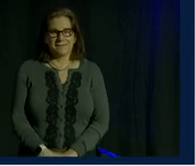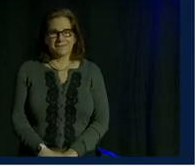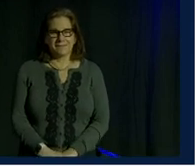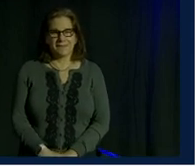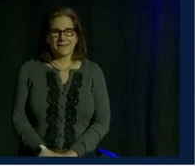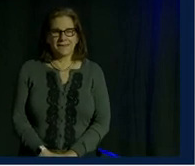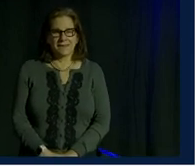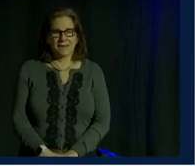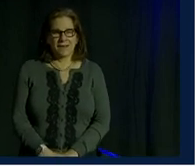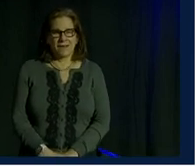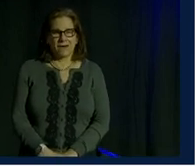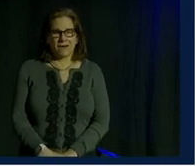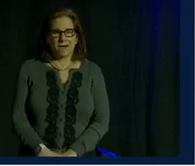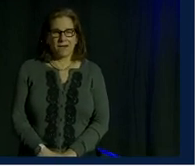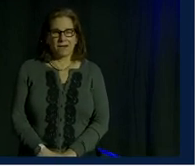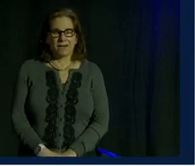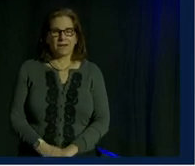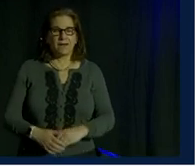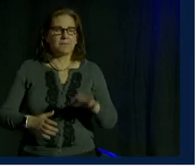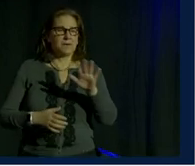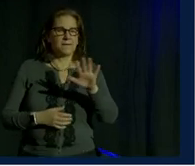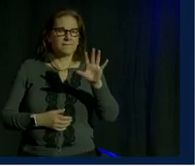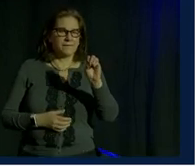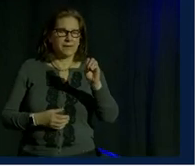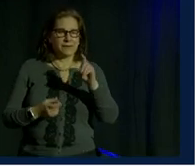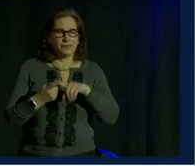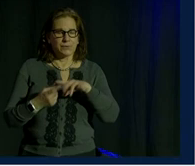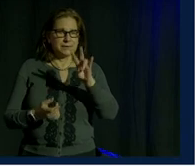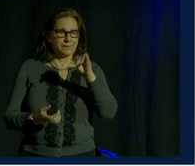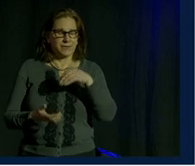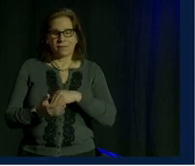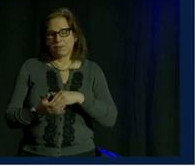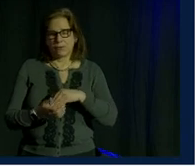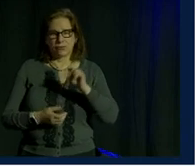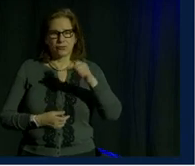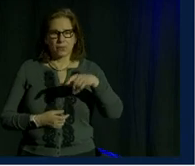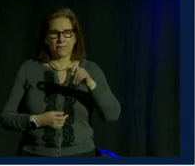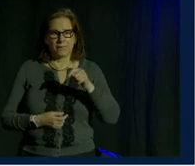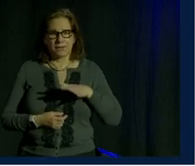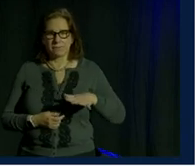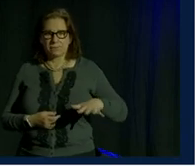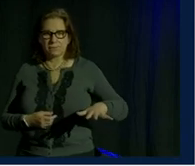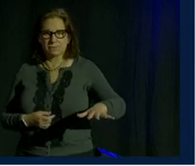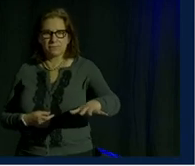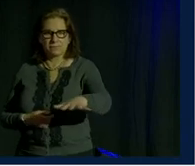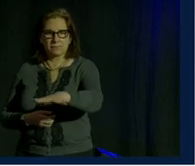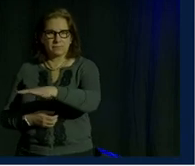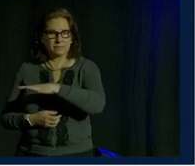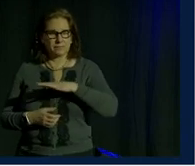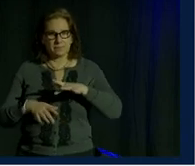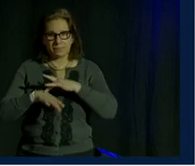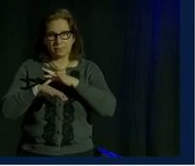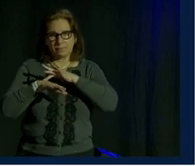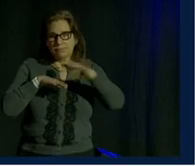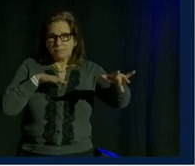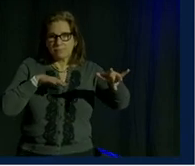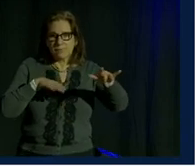70,000 square foot of Class A or Class B commercial space available for lease, sublease, or